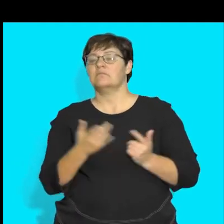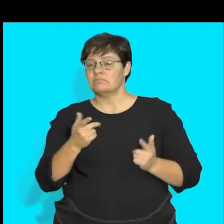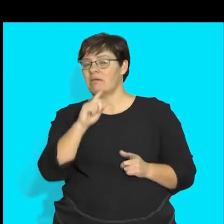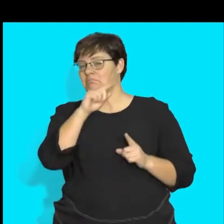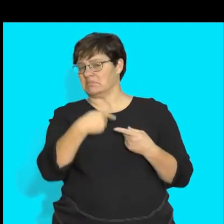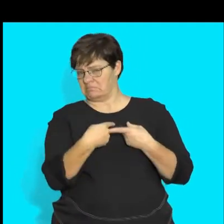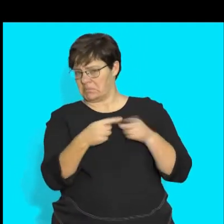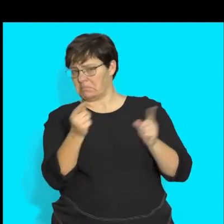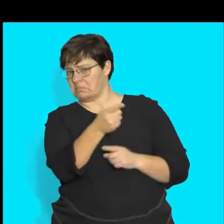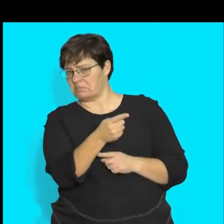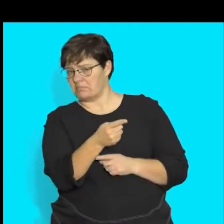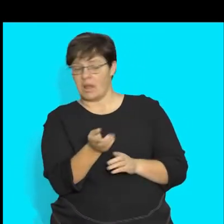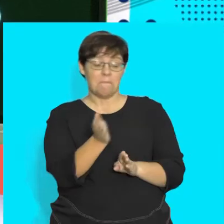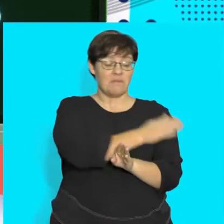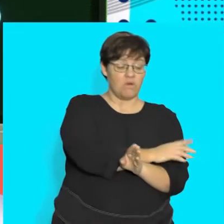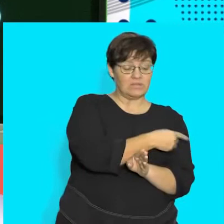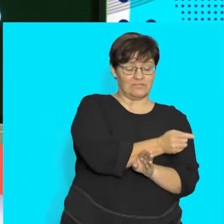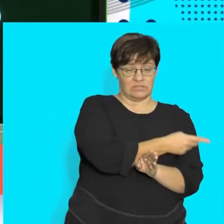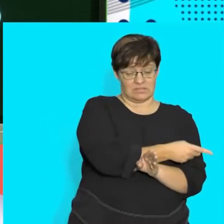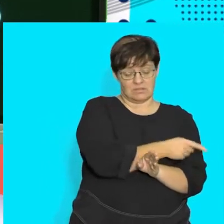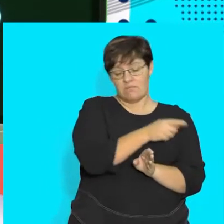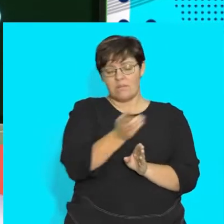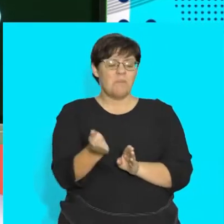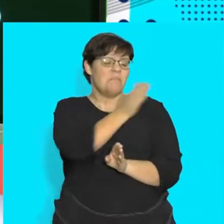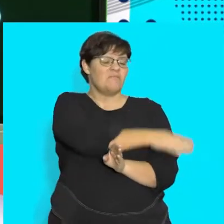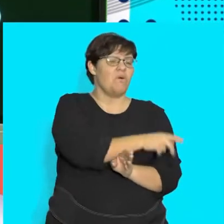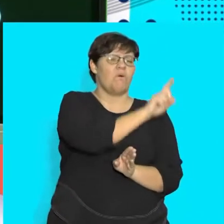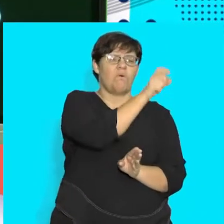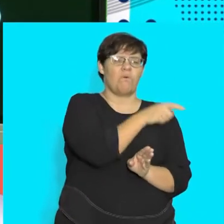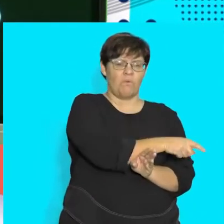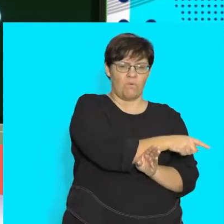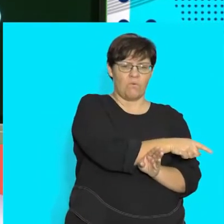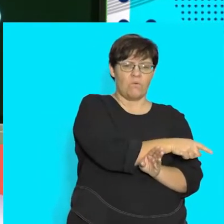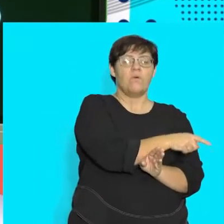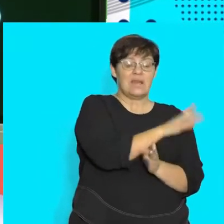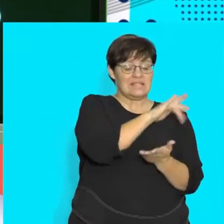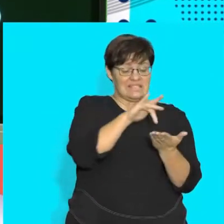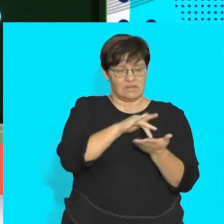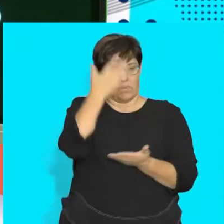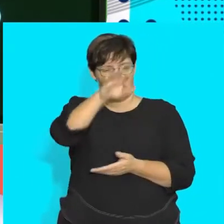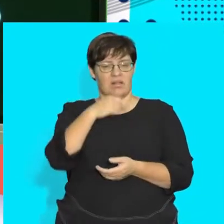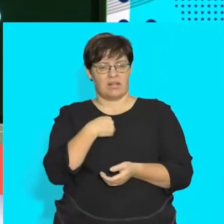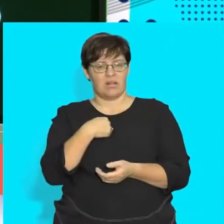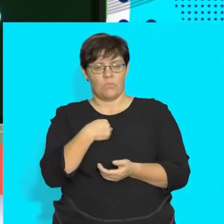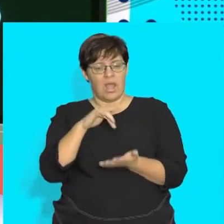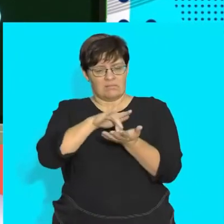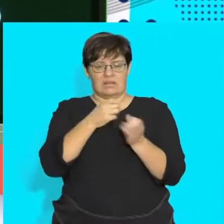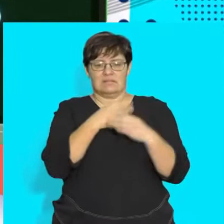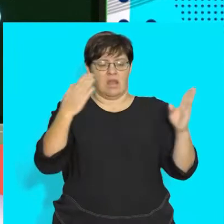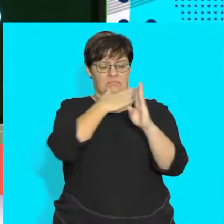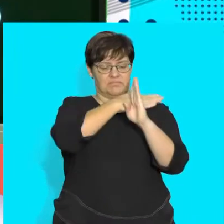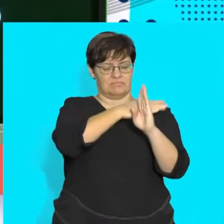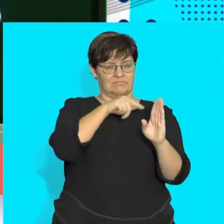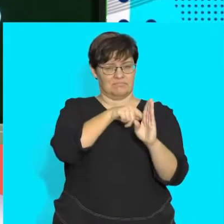this question is a little bit different from the previous question, because in the previous question, I knew where the center was. The center was